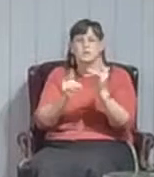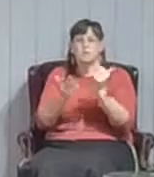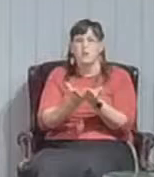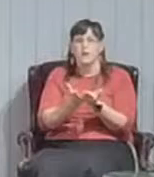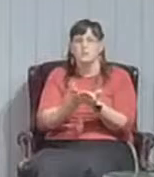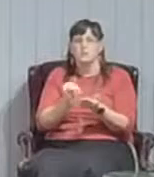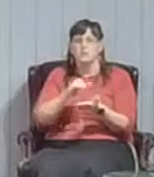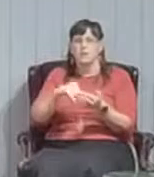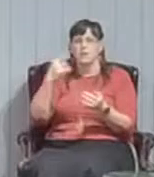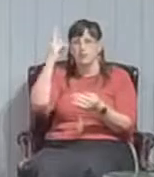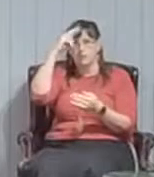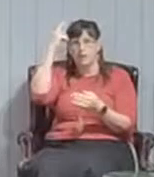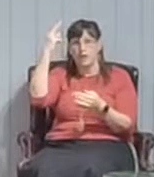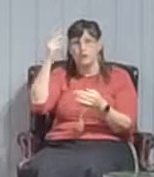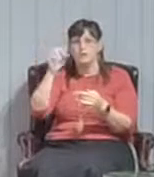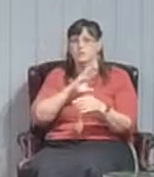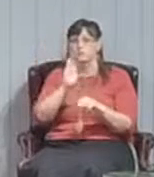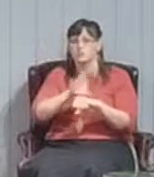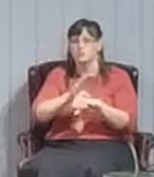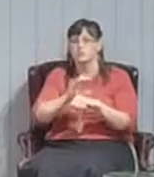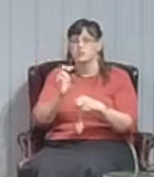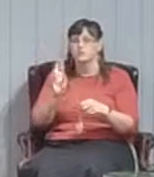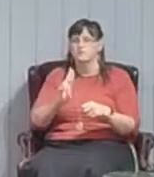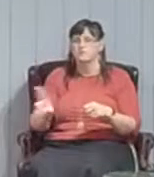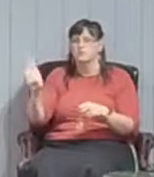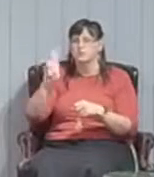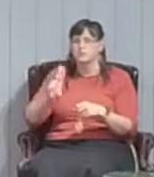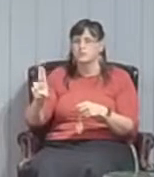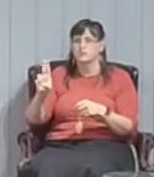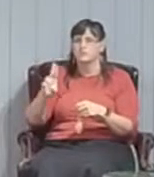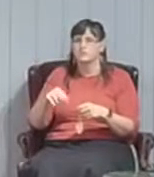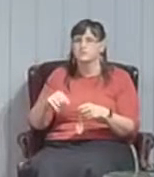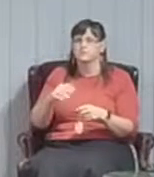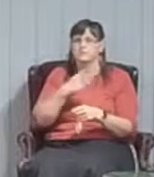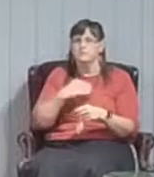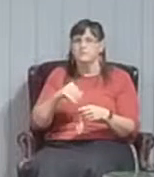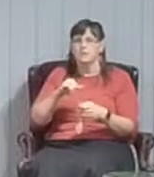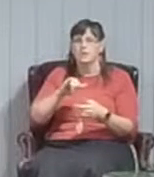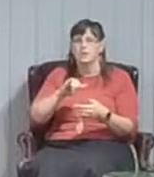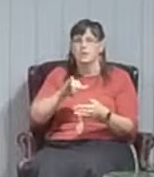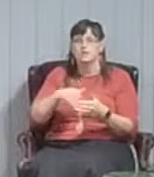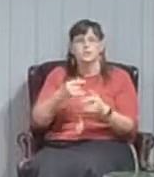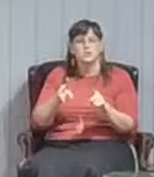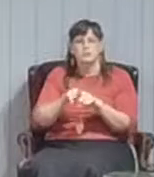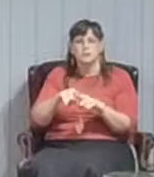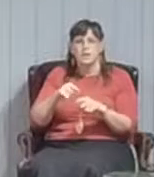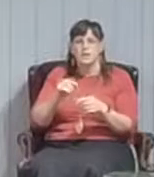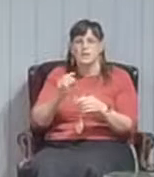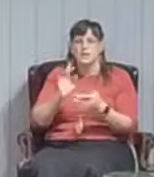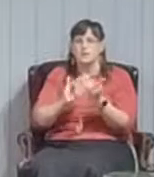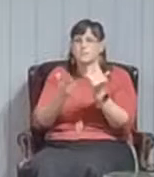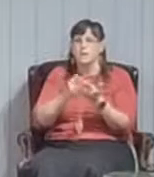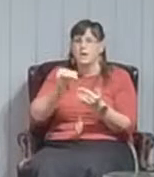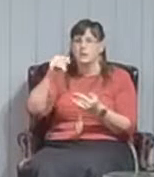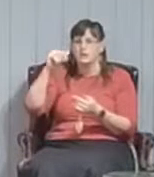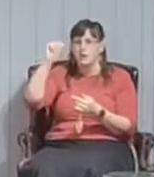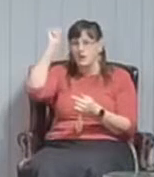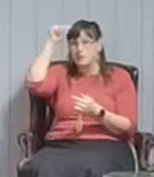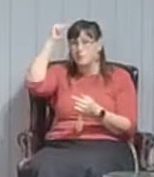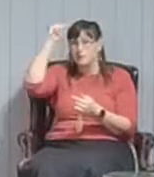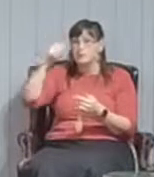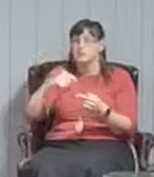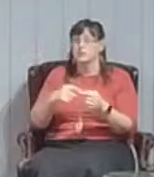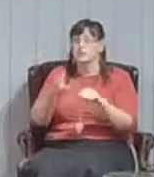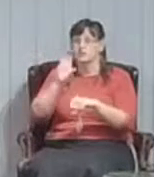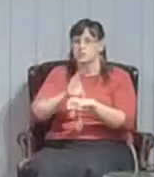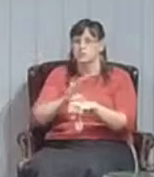Church uses. And it's just like the Bible that the Presbyterian Church in town uses. And it's just like the Bible